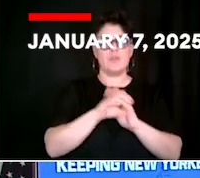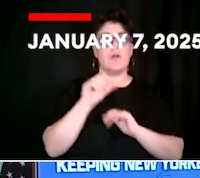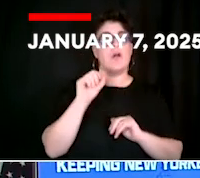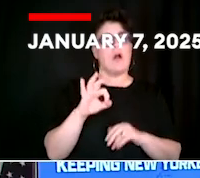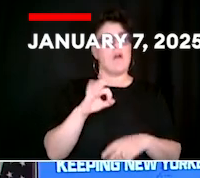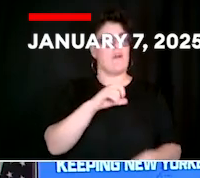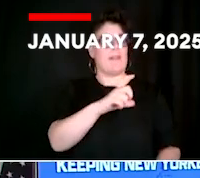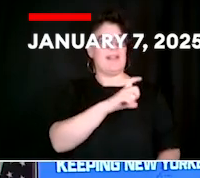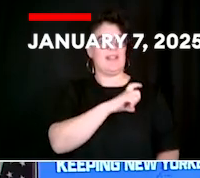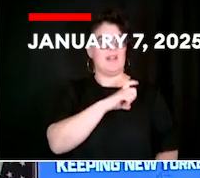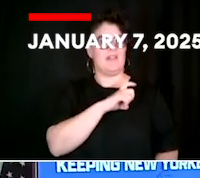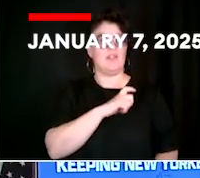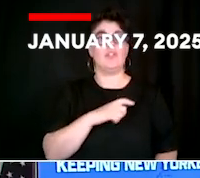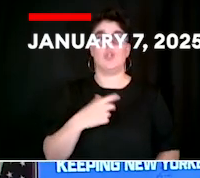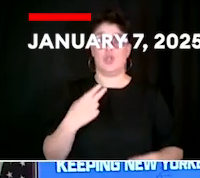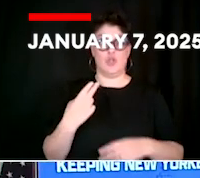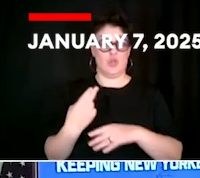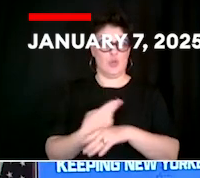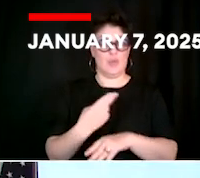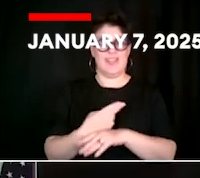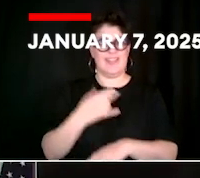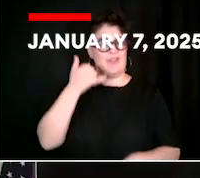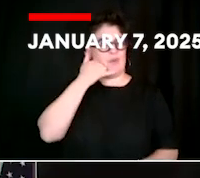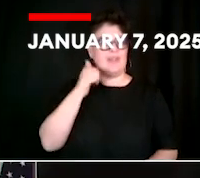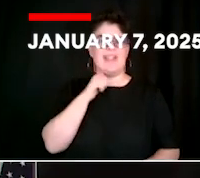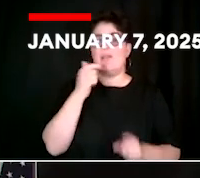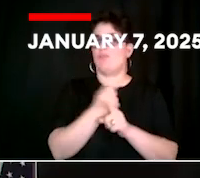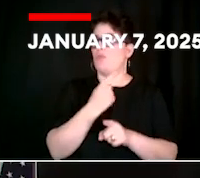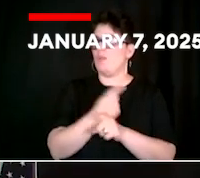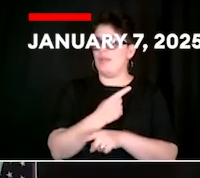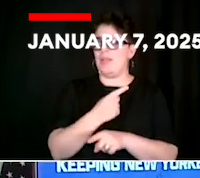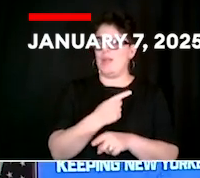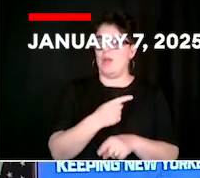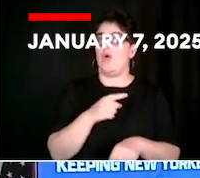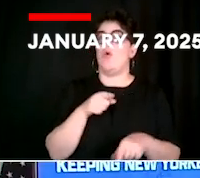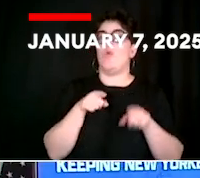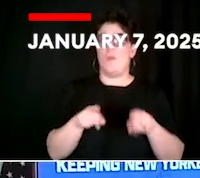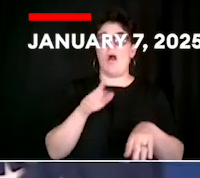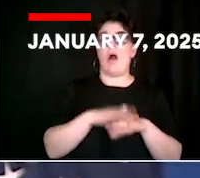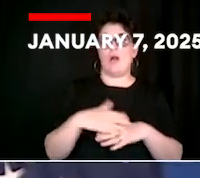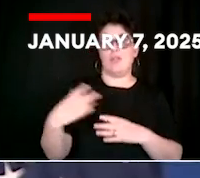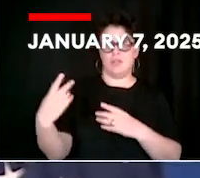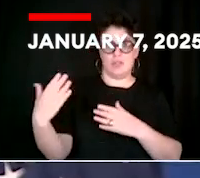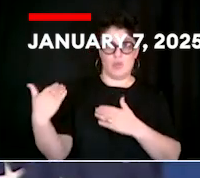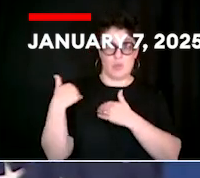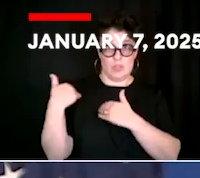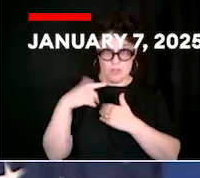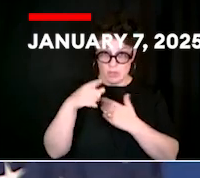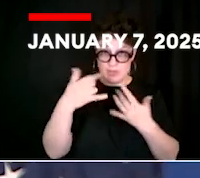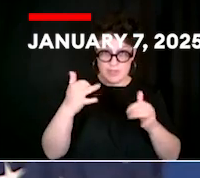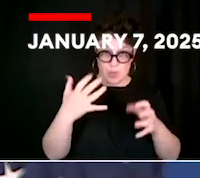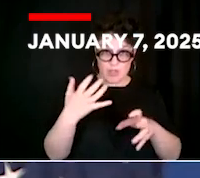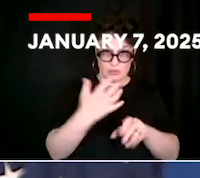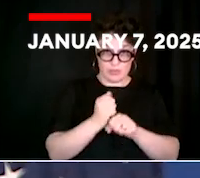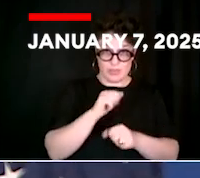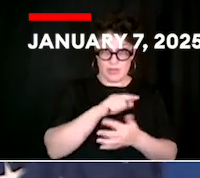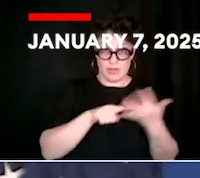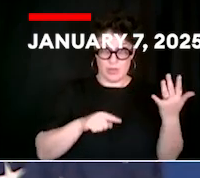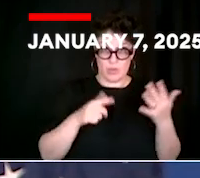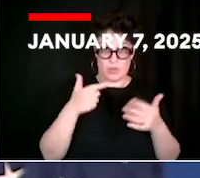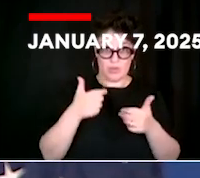subway. Do you still want those photos and videos? And if so, how does the public get them to you? Yeah, and it was very first assessing